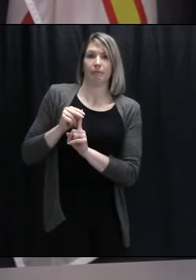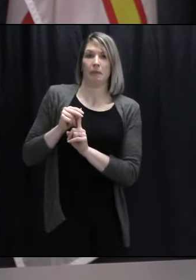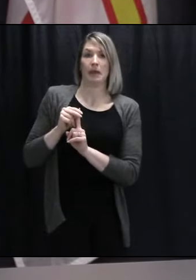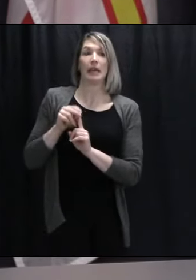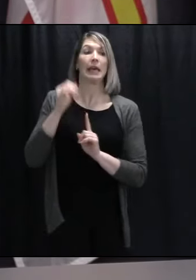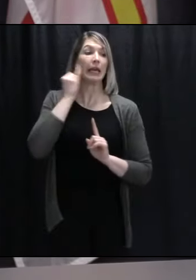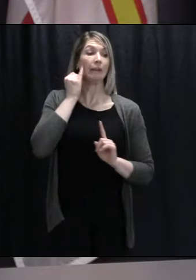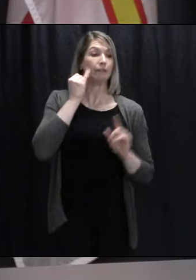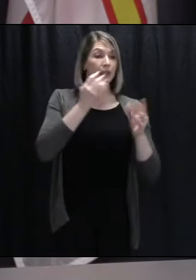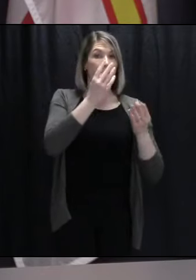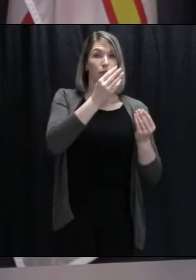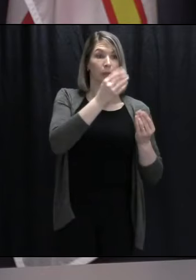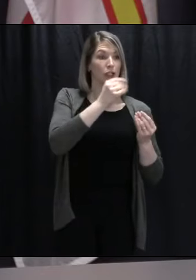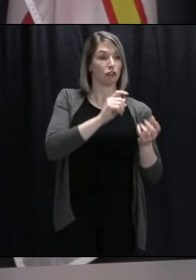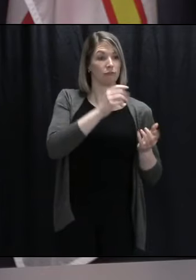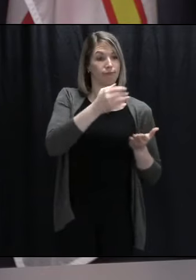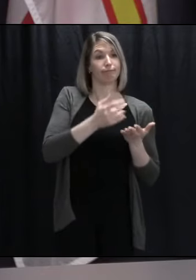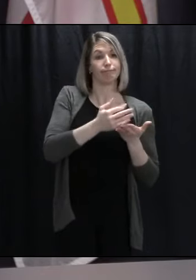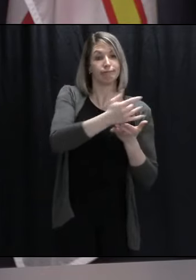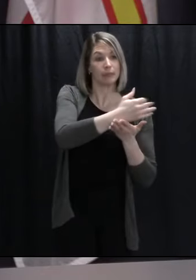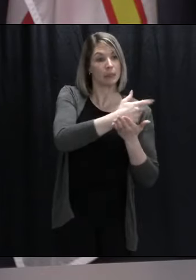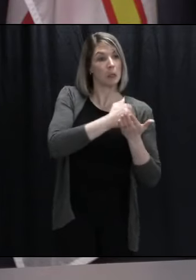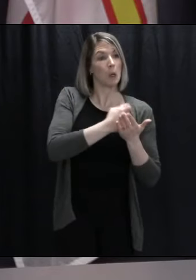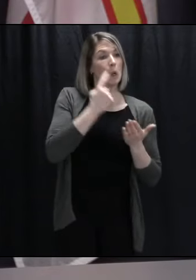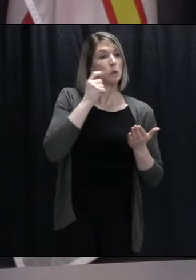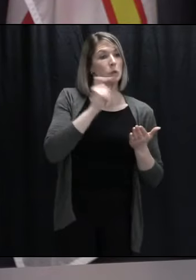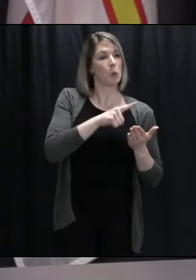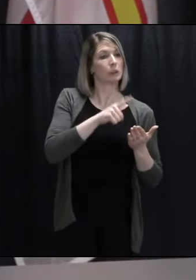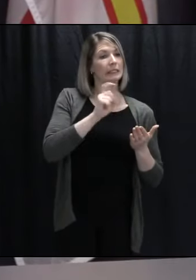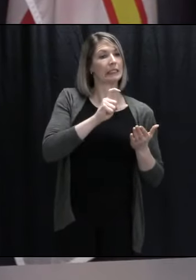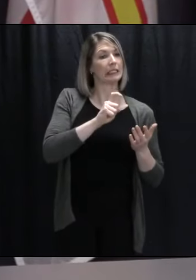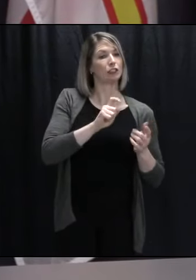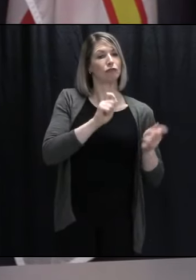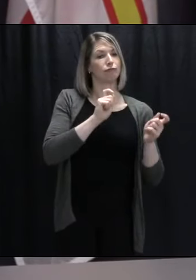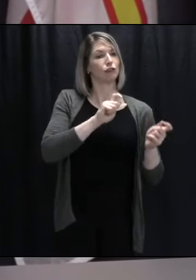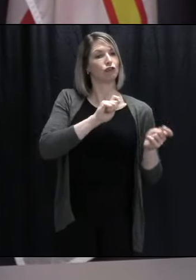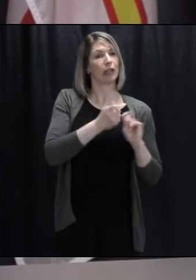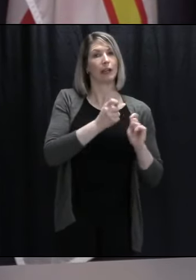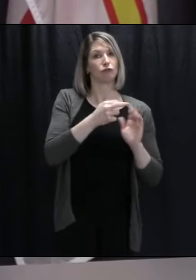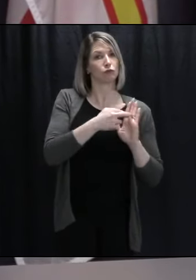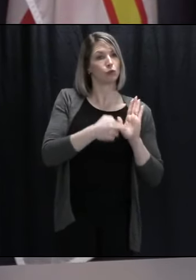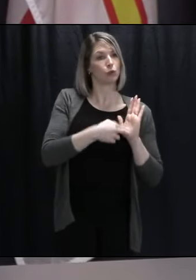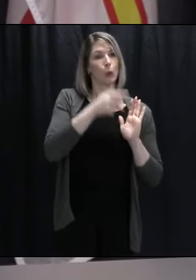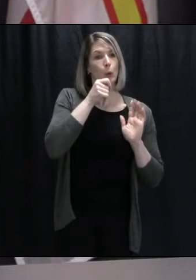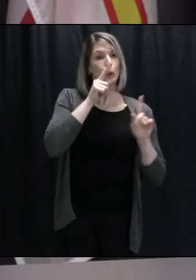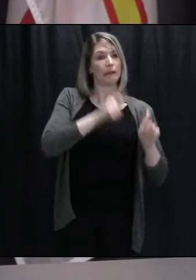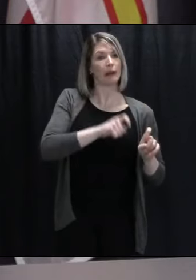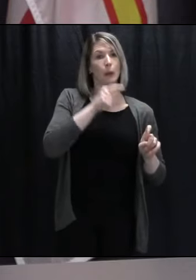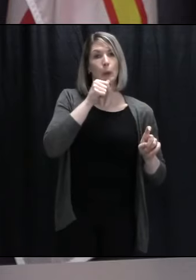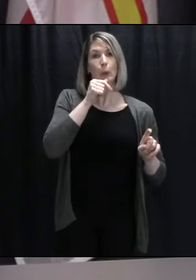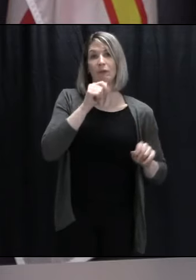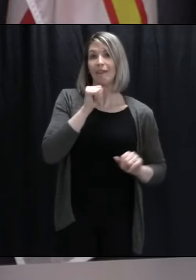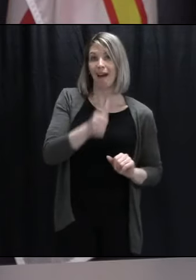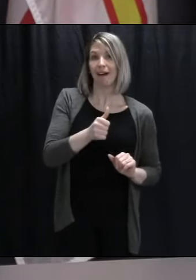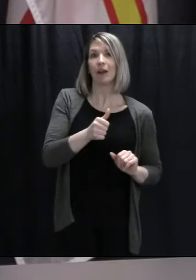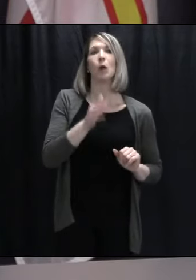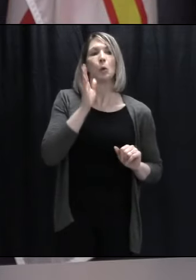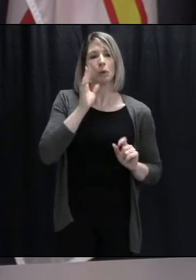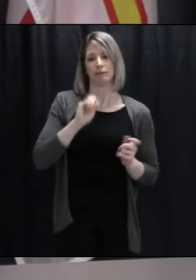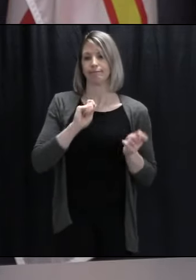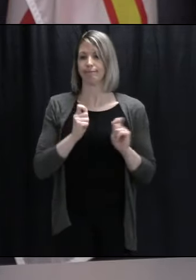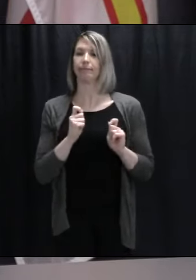something differently, then we will change our testing recommendations based on that information.